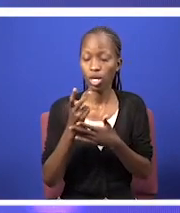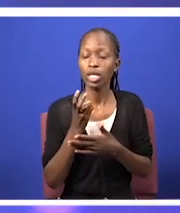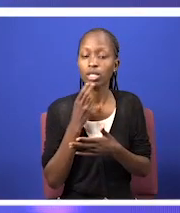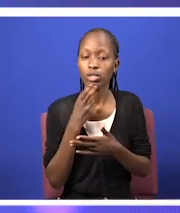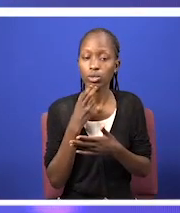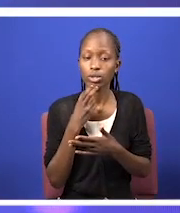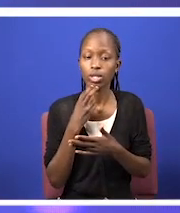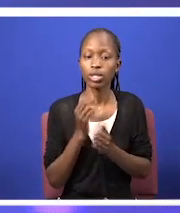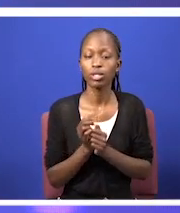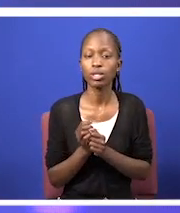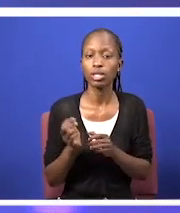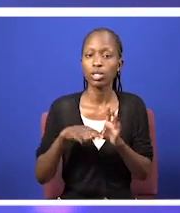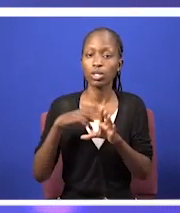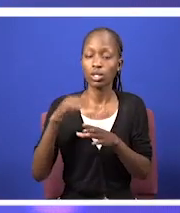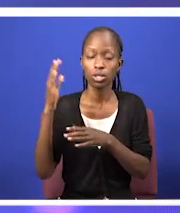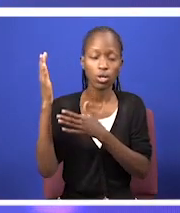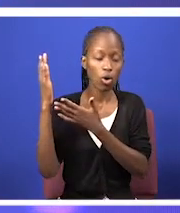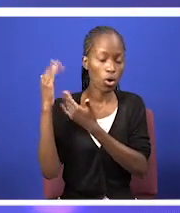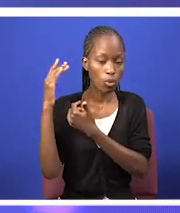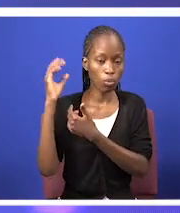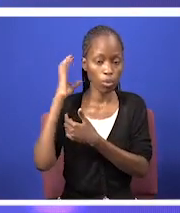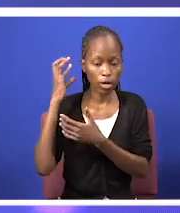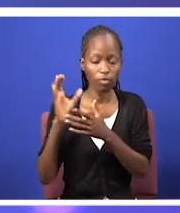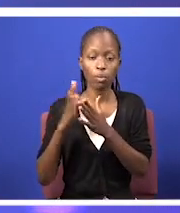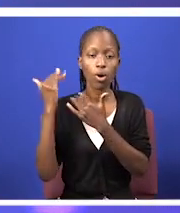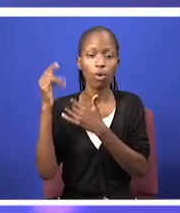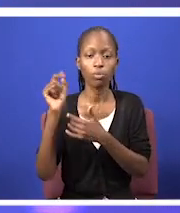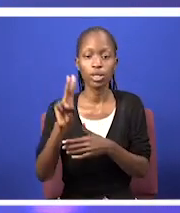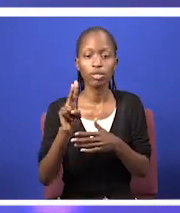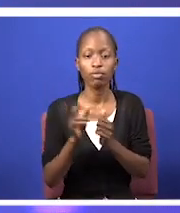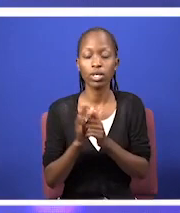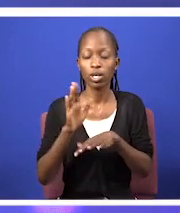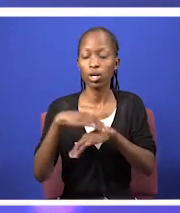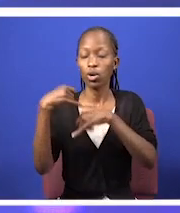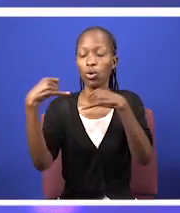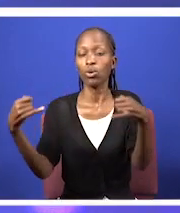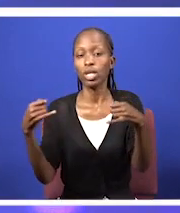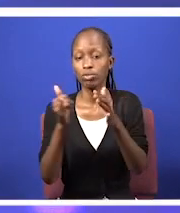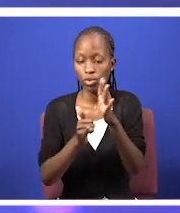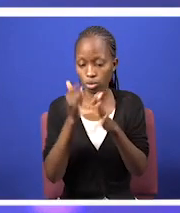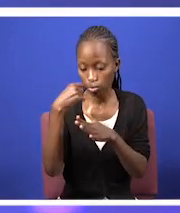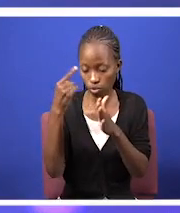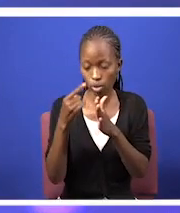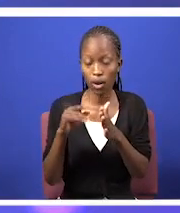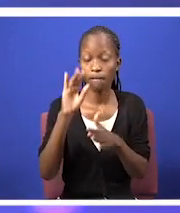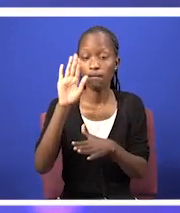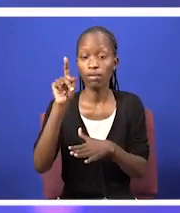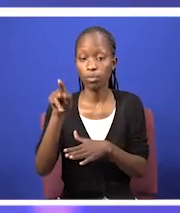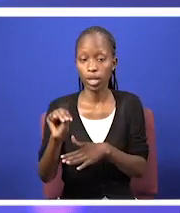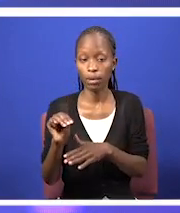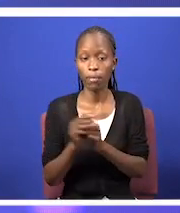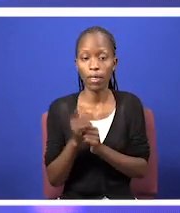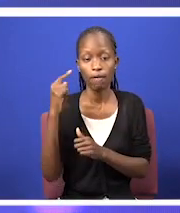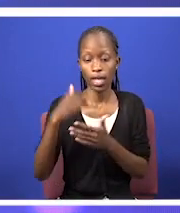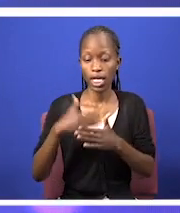week on Tuesday. Join us on Hope FM, Hope TV, CITAM Church Online, Facebook and YouTube channels at 5